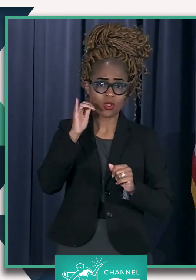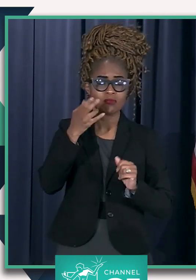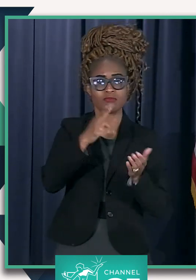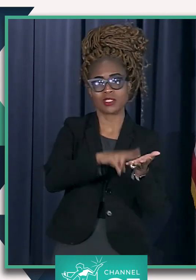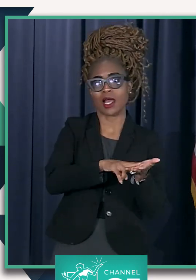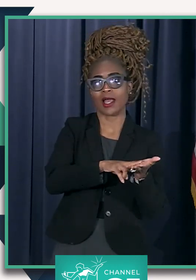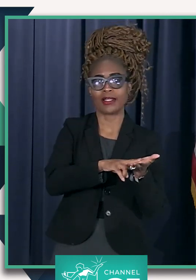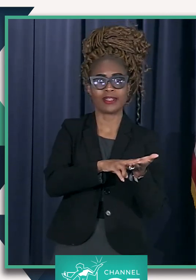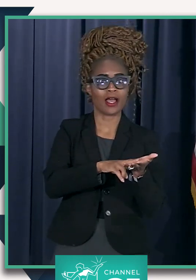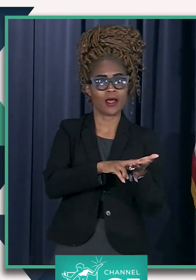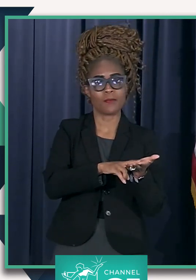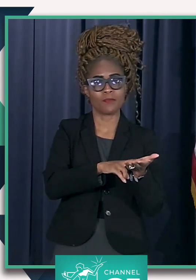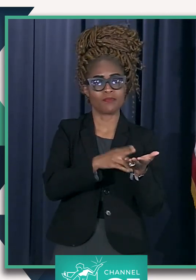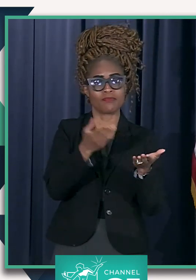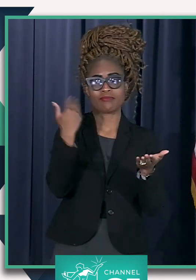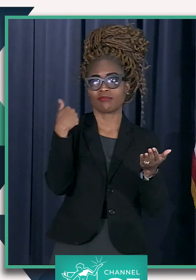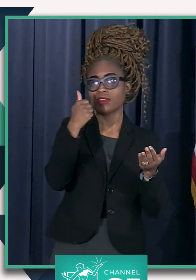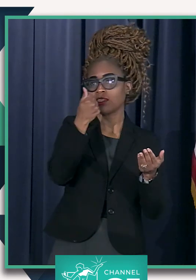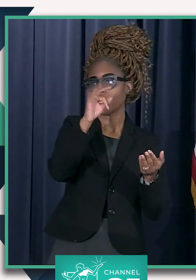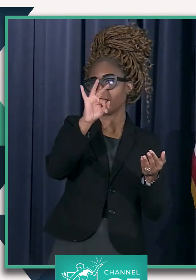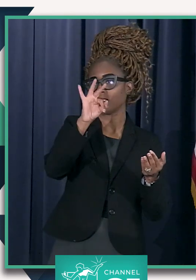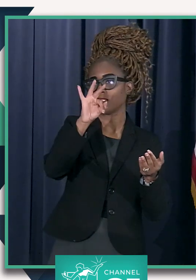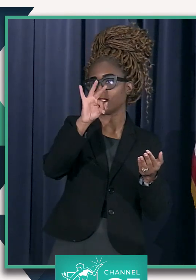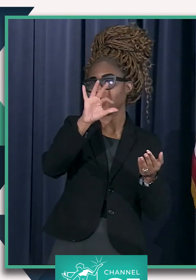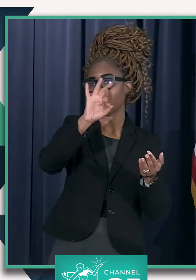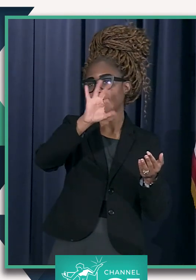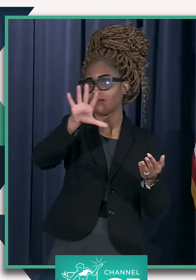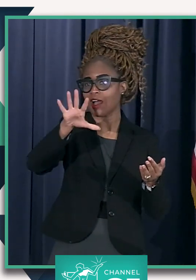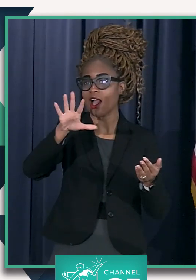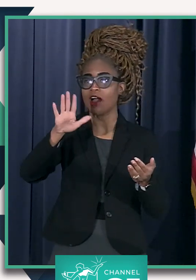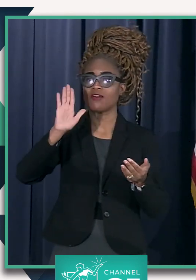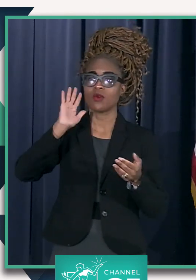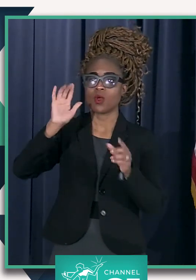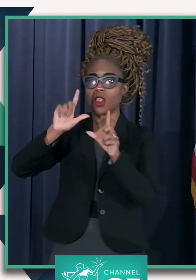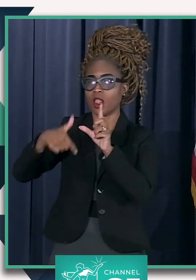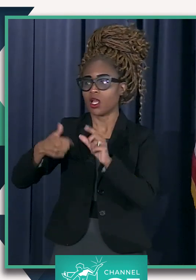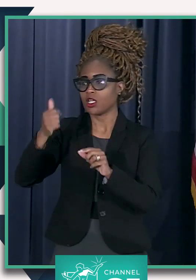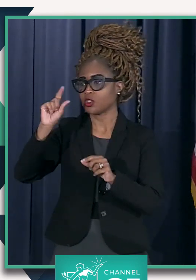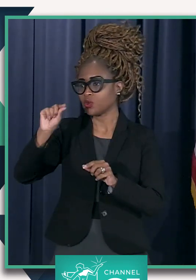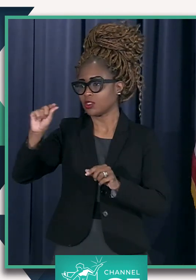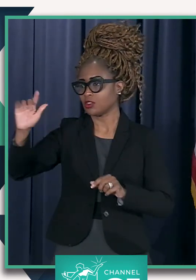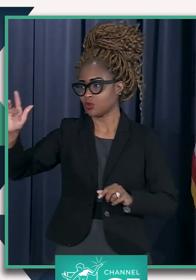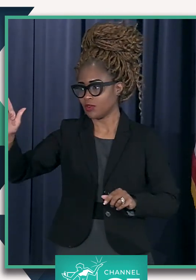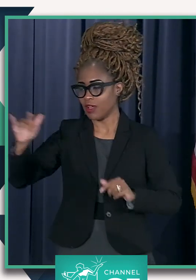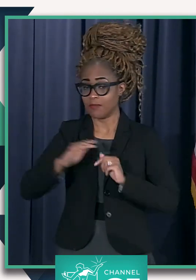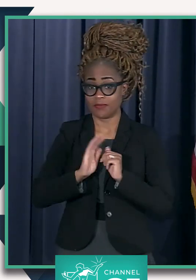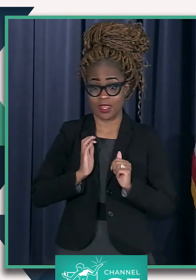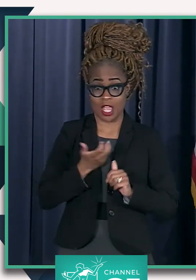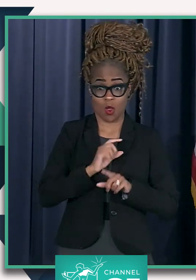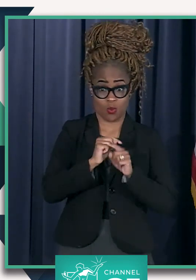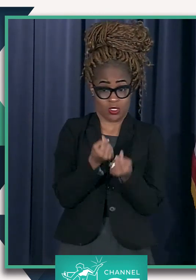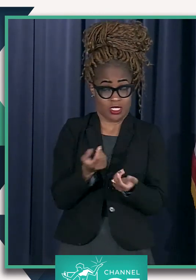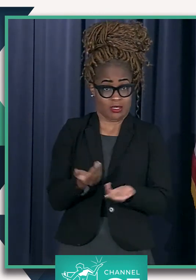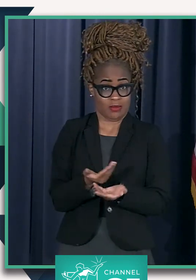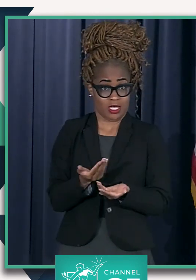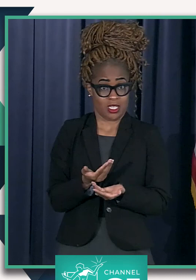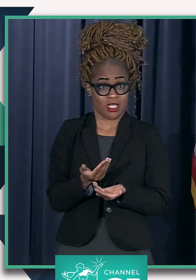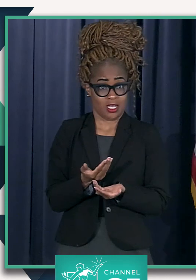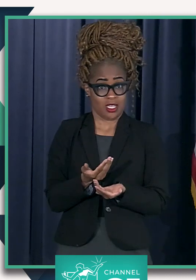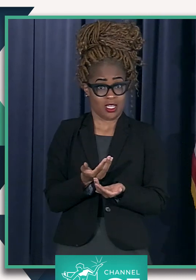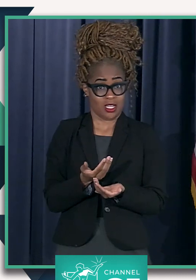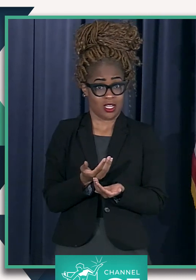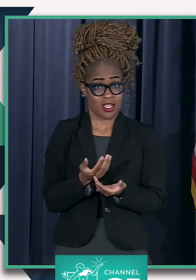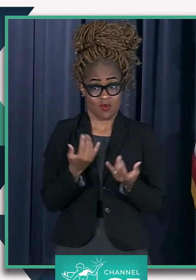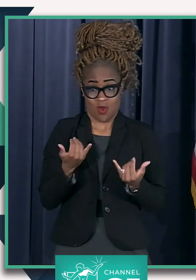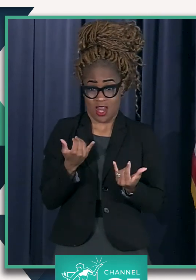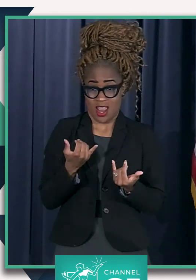in 1980 or 1995 and it's going to drop off in 2025. Our team here is in the room